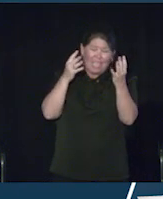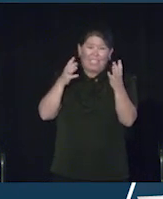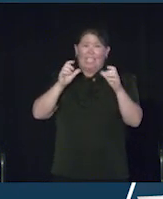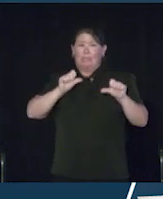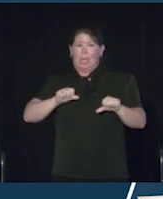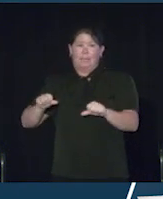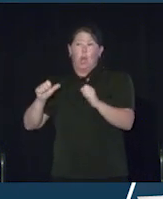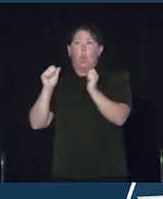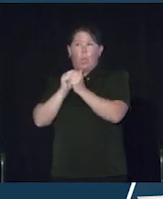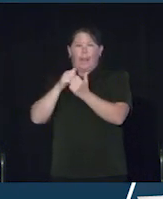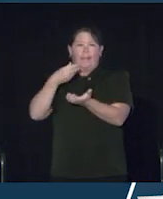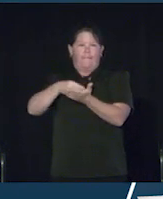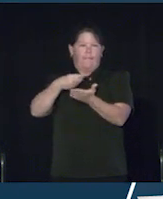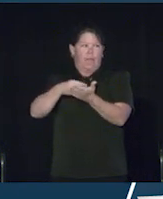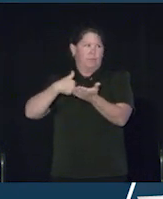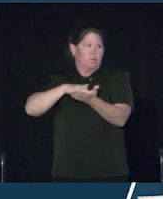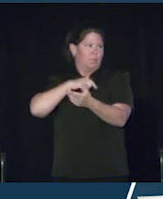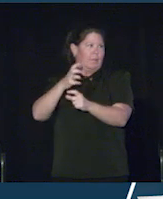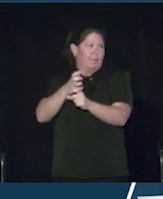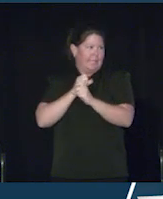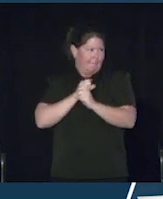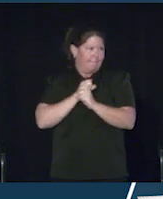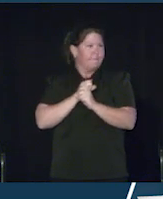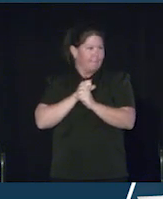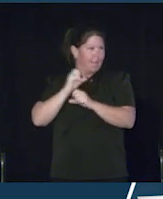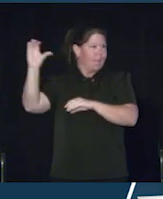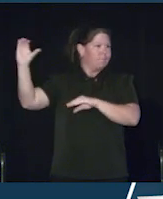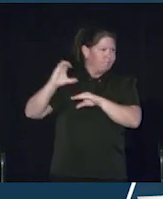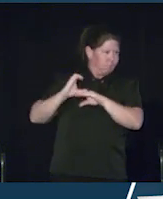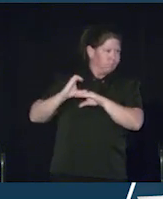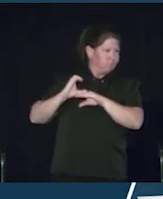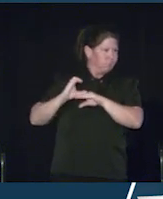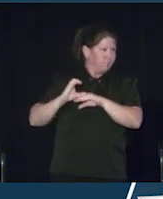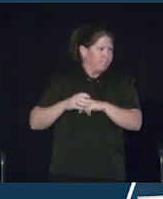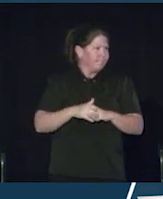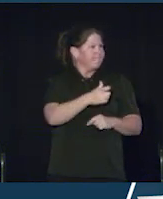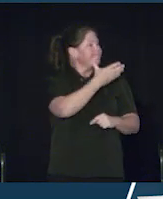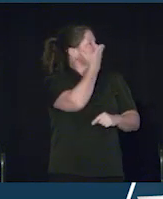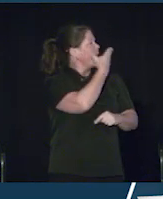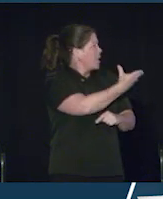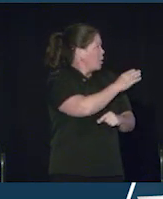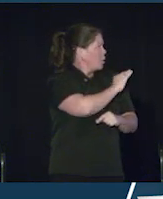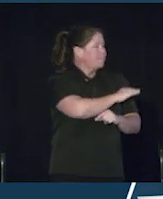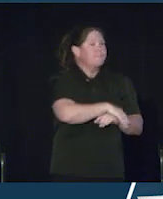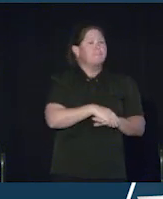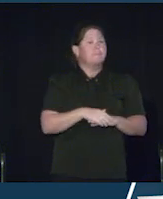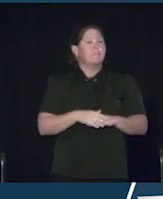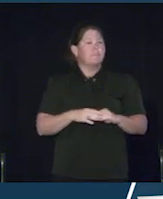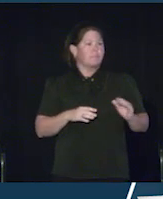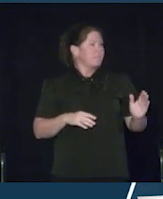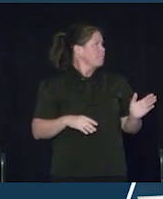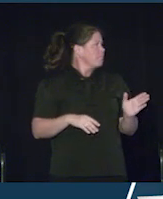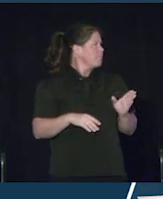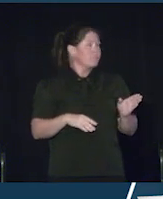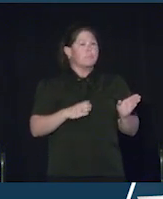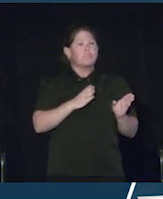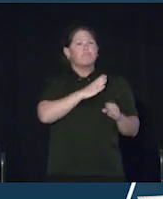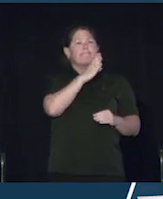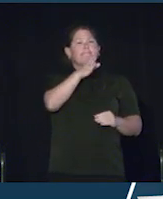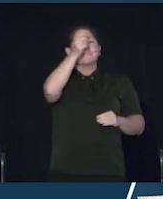funds that we received this fiscal year by the legislature. You're welcome. Yes, sir.